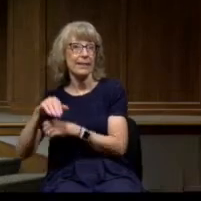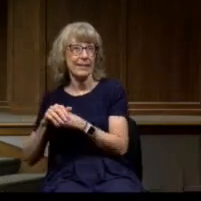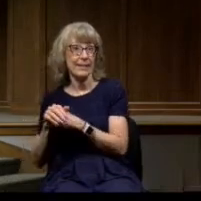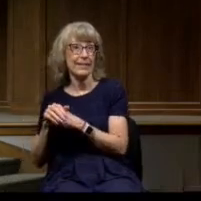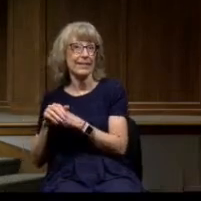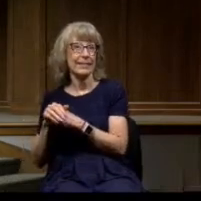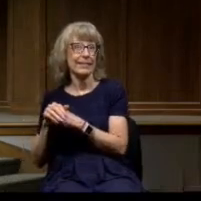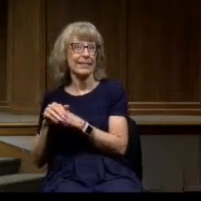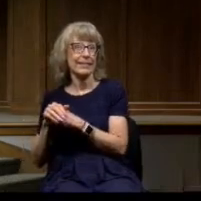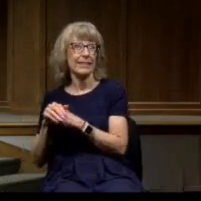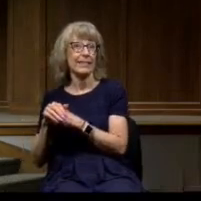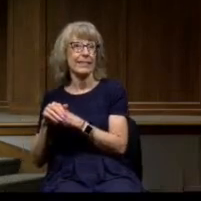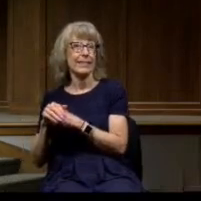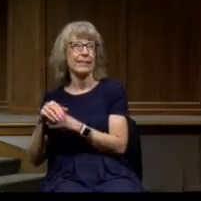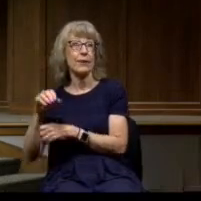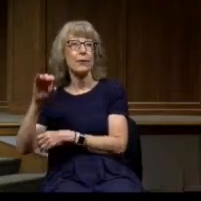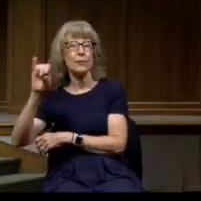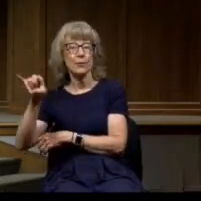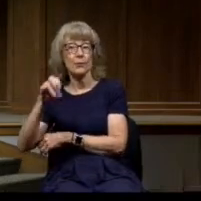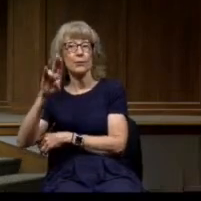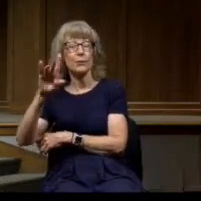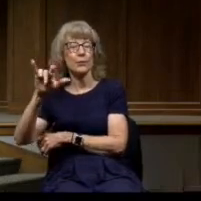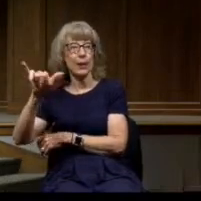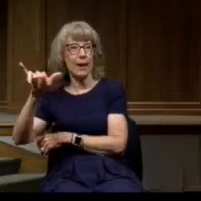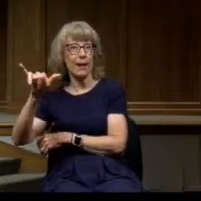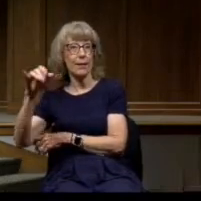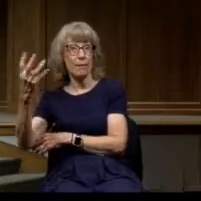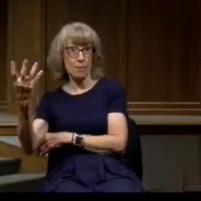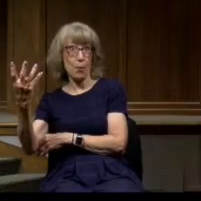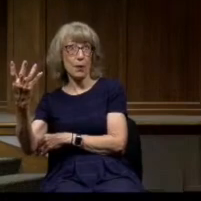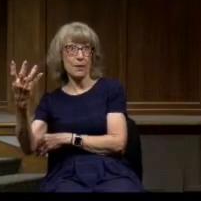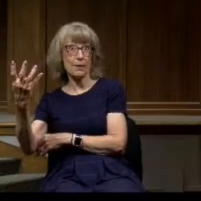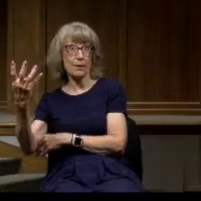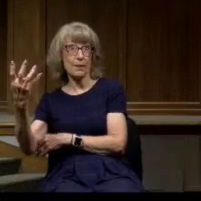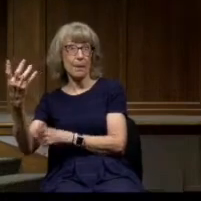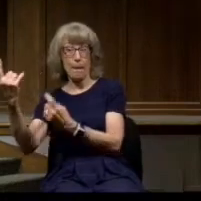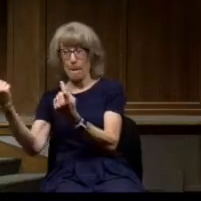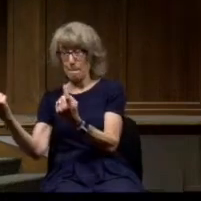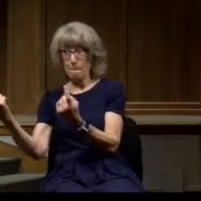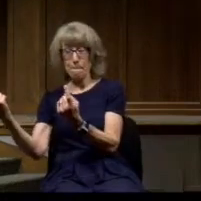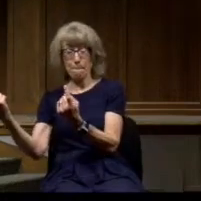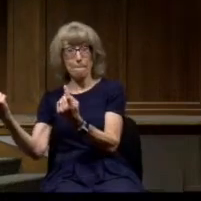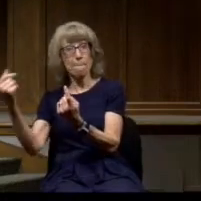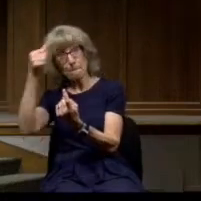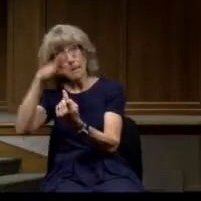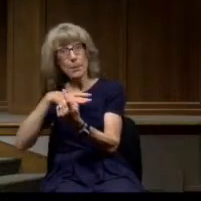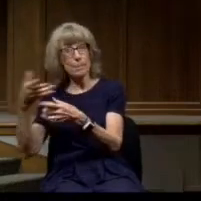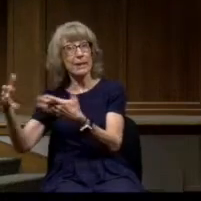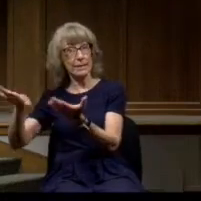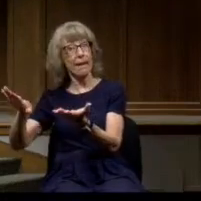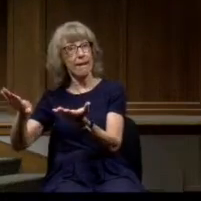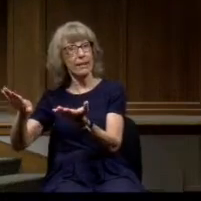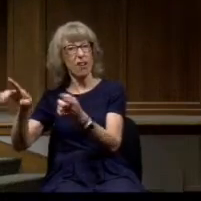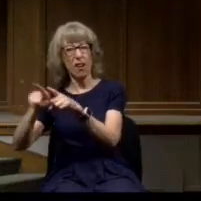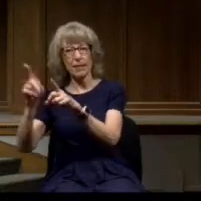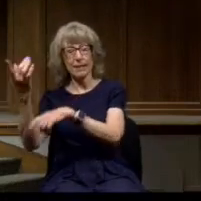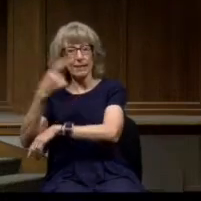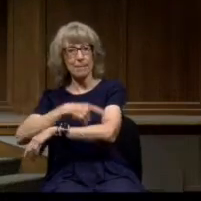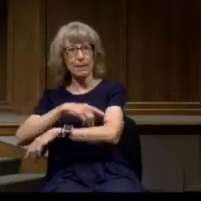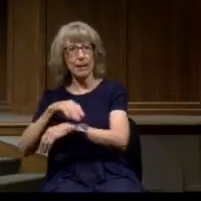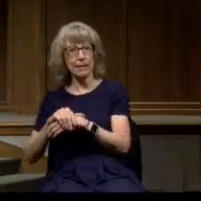became sworn enemies, who then repaired their relationship, passed away on the same day. Now, if they can do